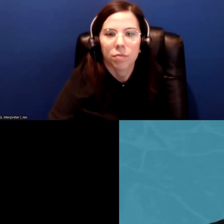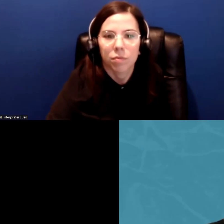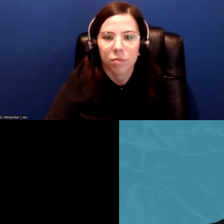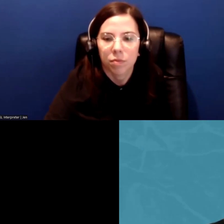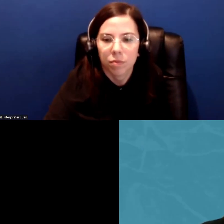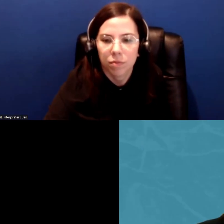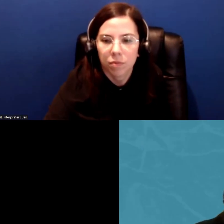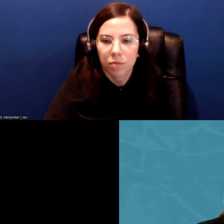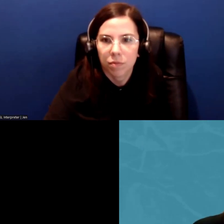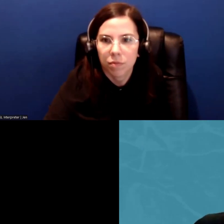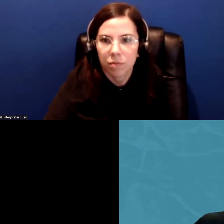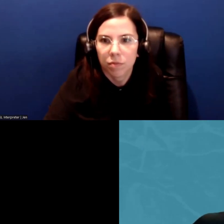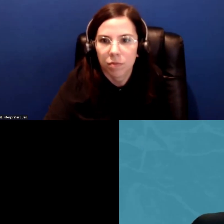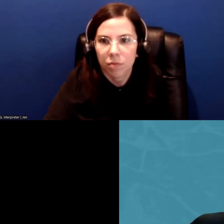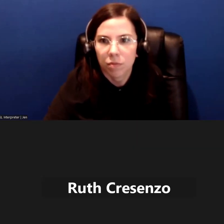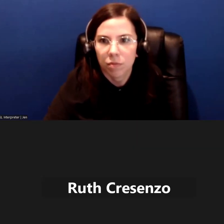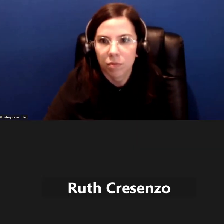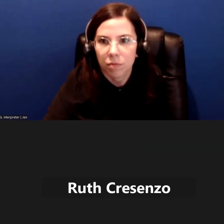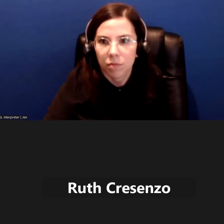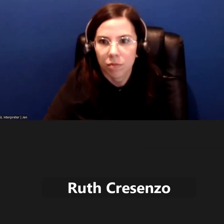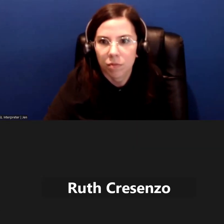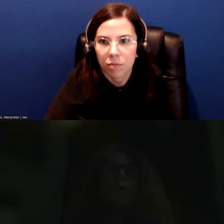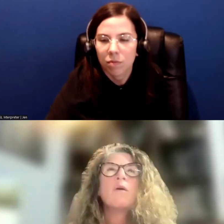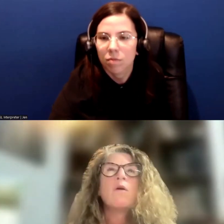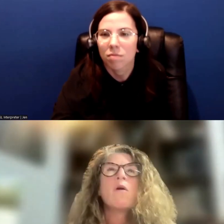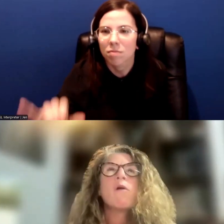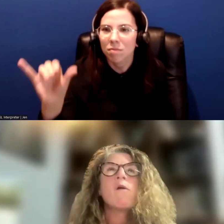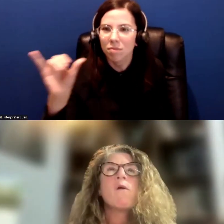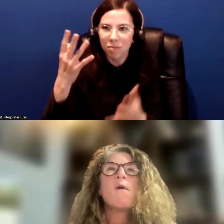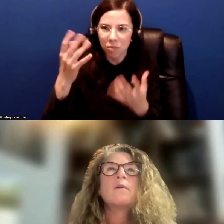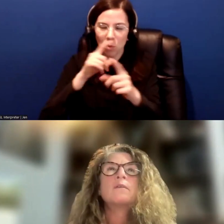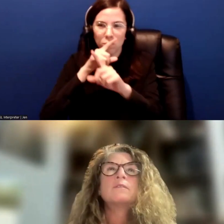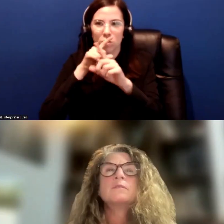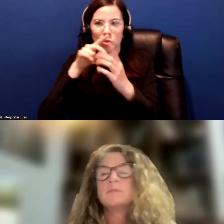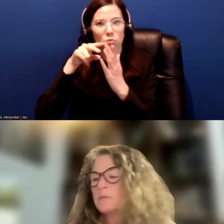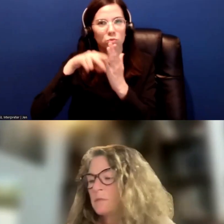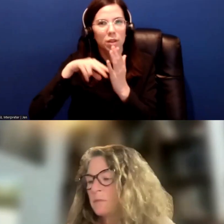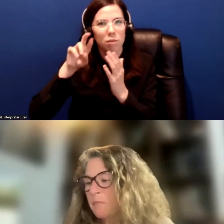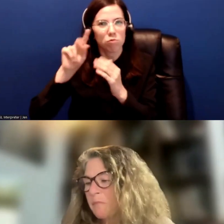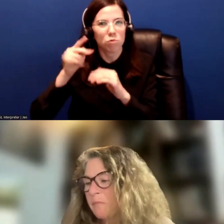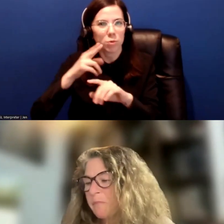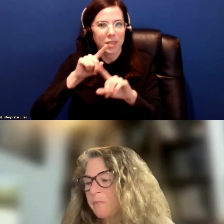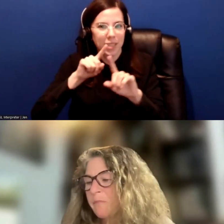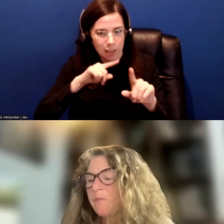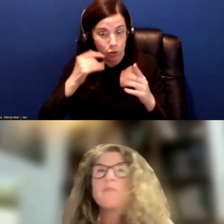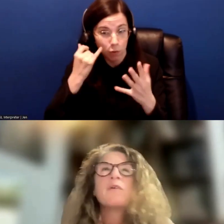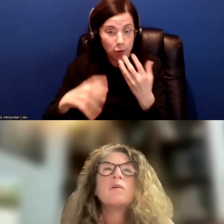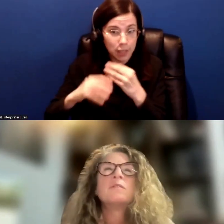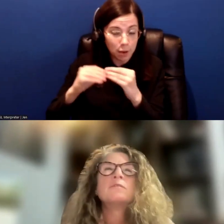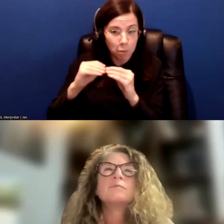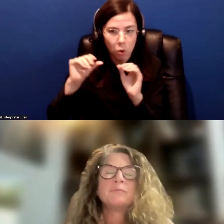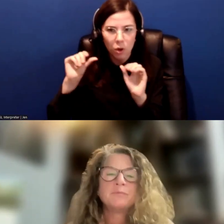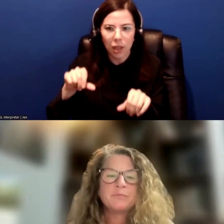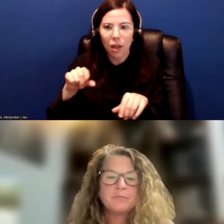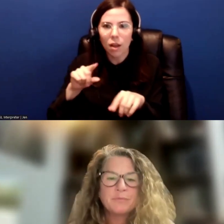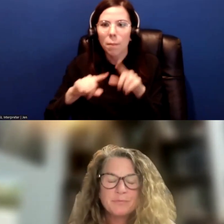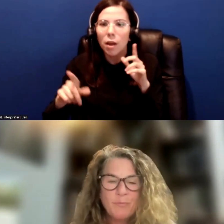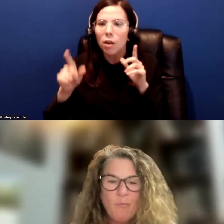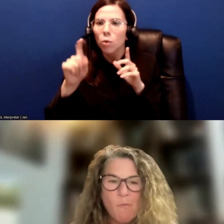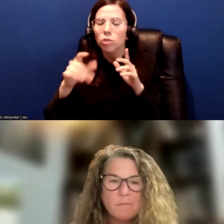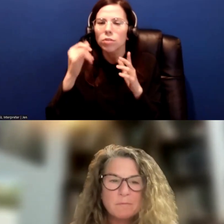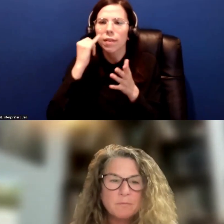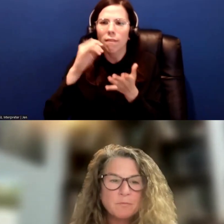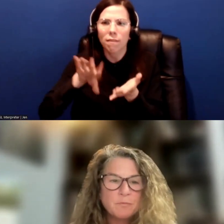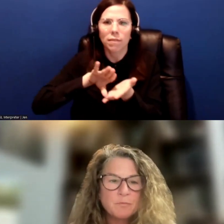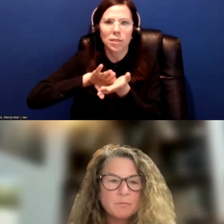also read Ruth's answer. And if there's anything anyone else wants to add, we can. But that question was, if you're